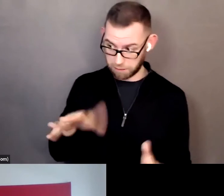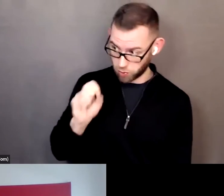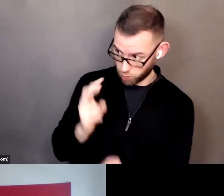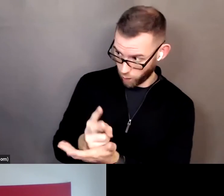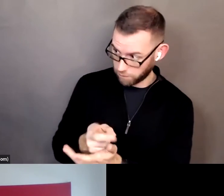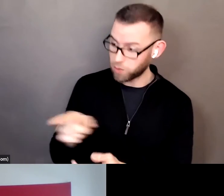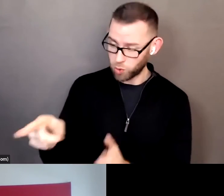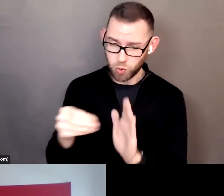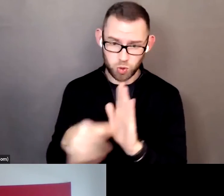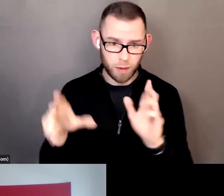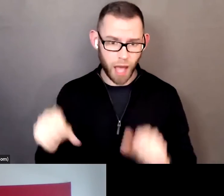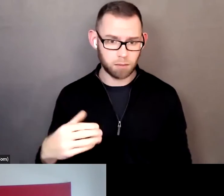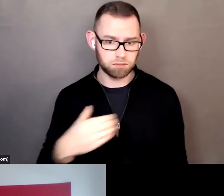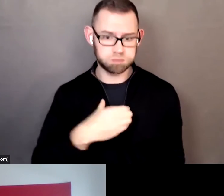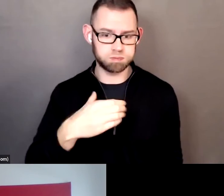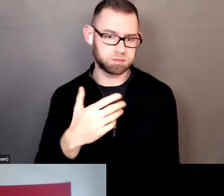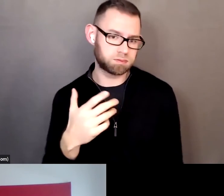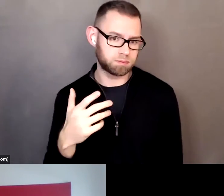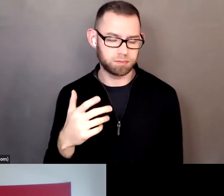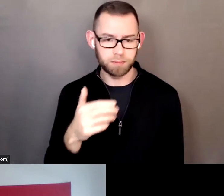can appeal